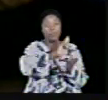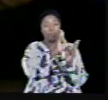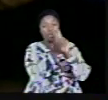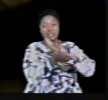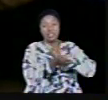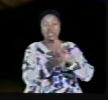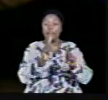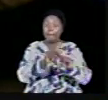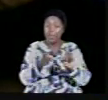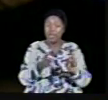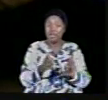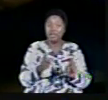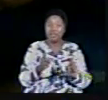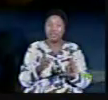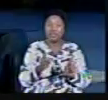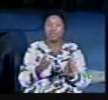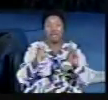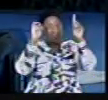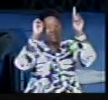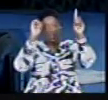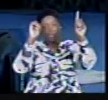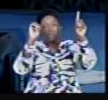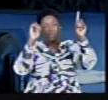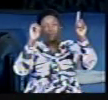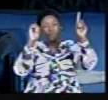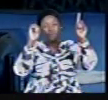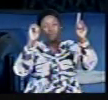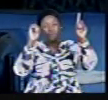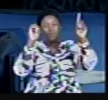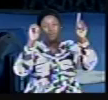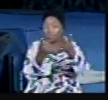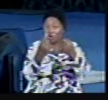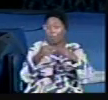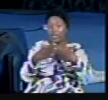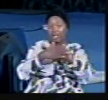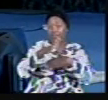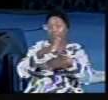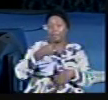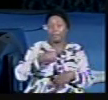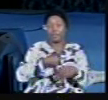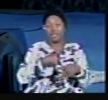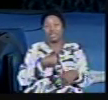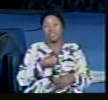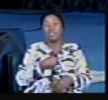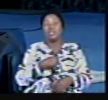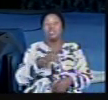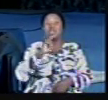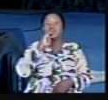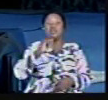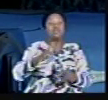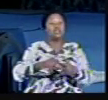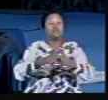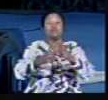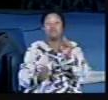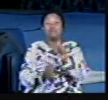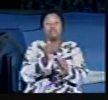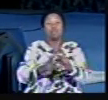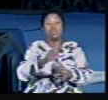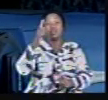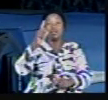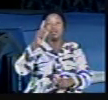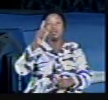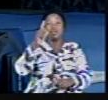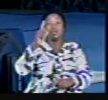but he that cometh after me is mightier than I,